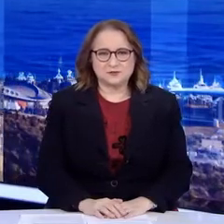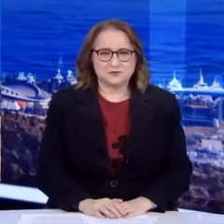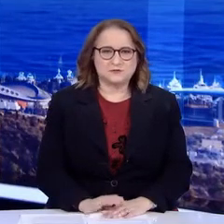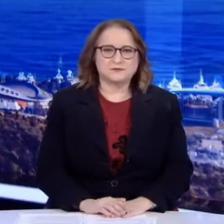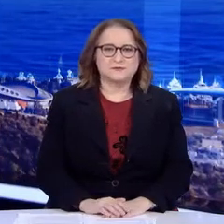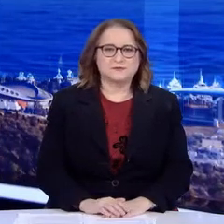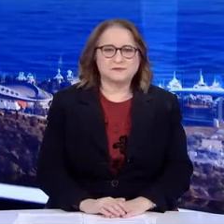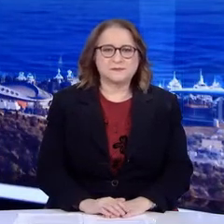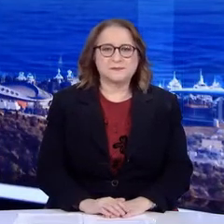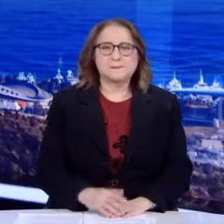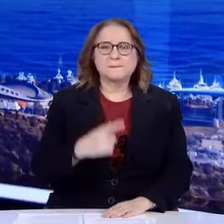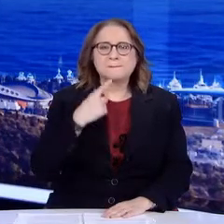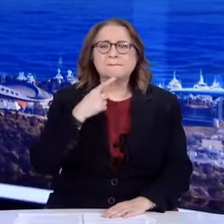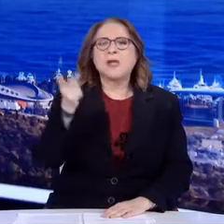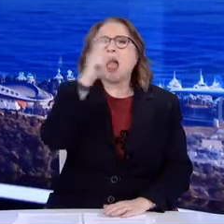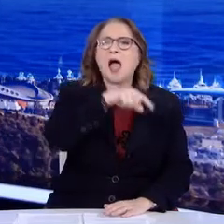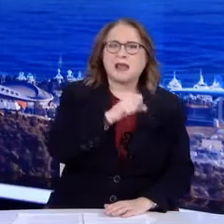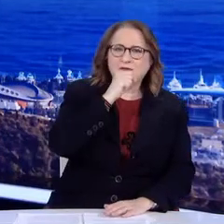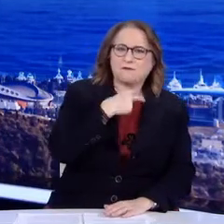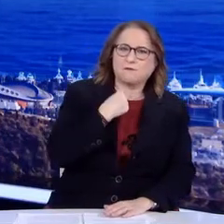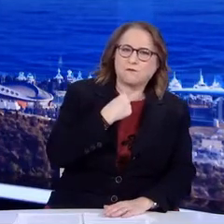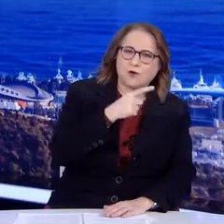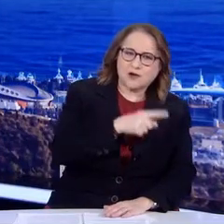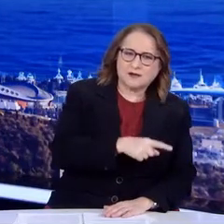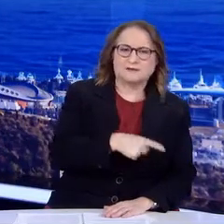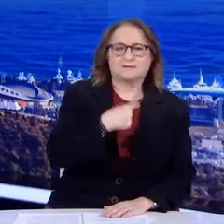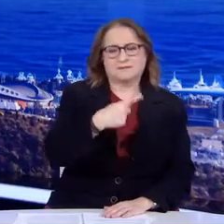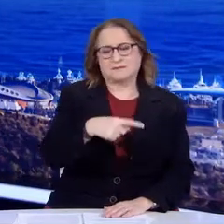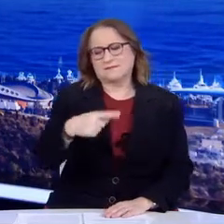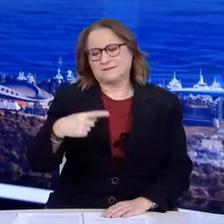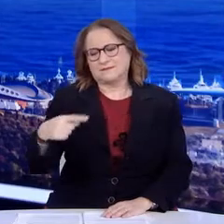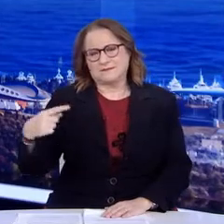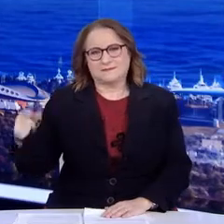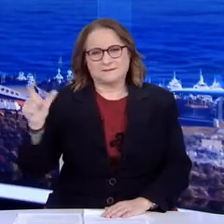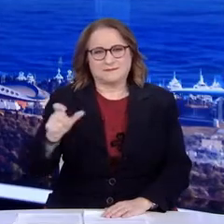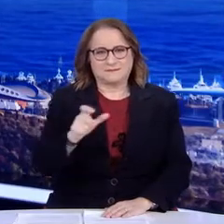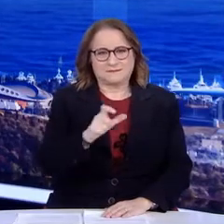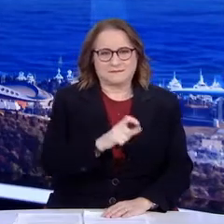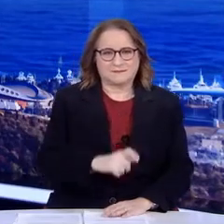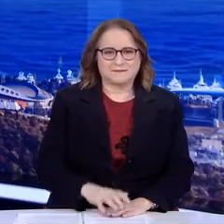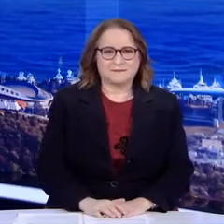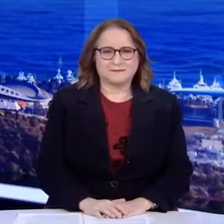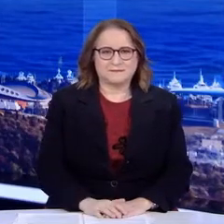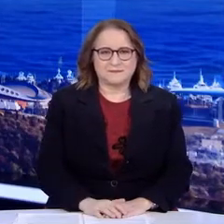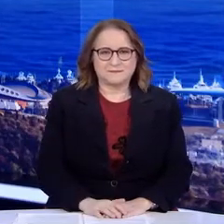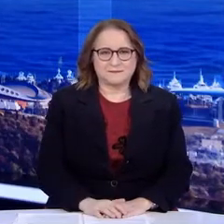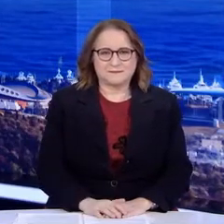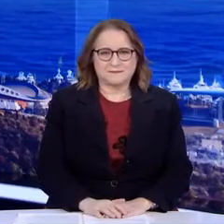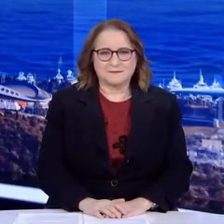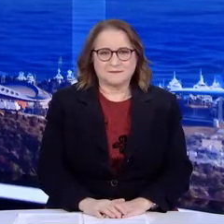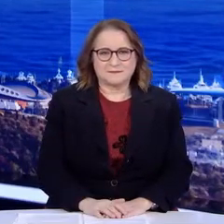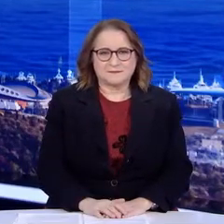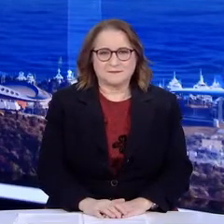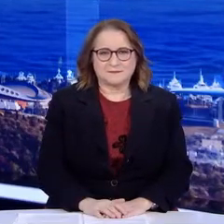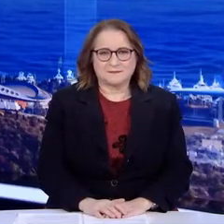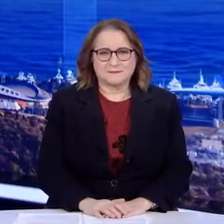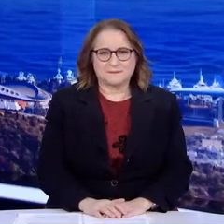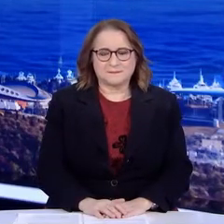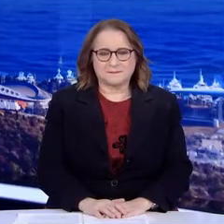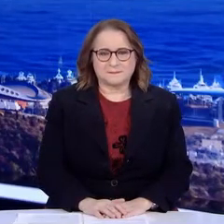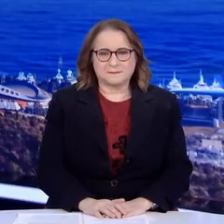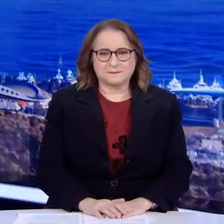people that look bad but aren't bad, and people that look good but aren't good. I think Wolf was right. I think we could be more than just scary